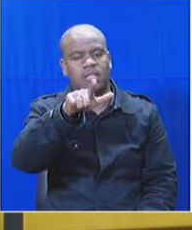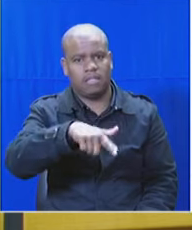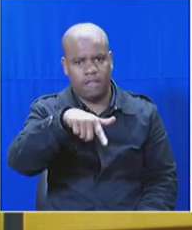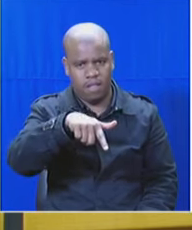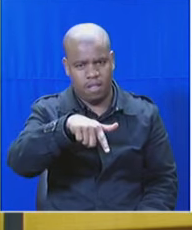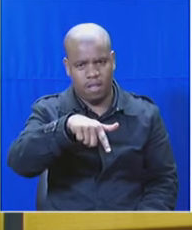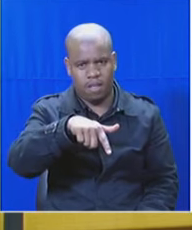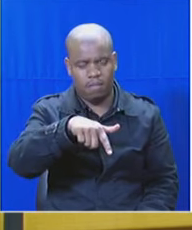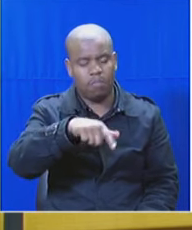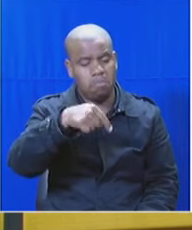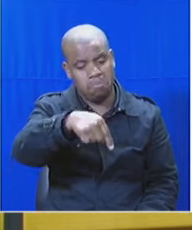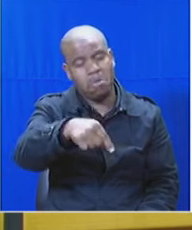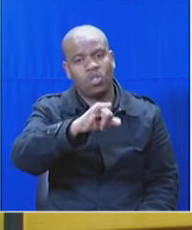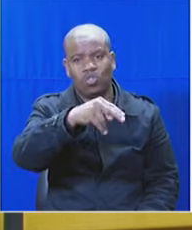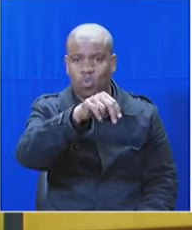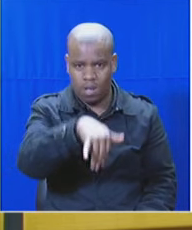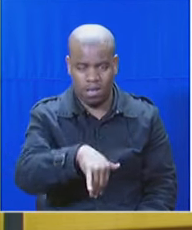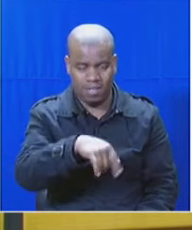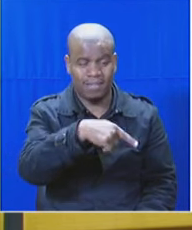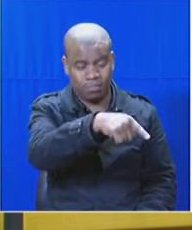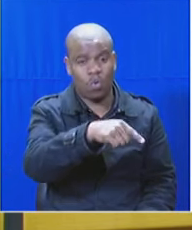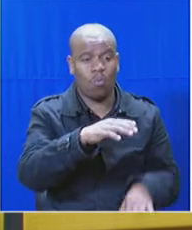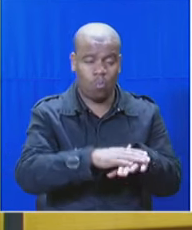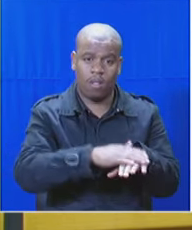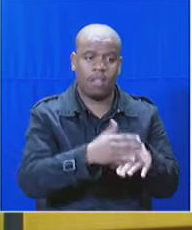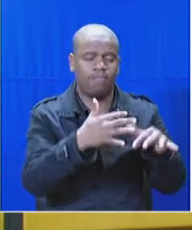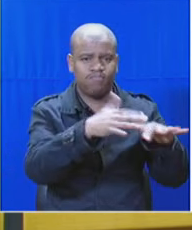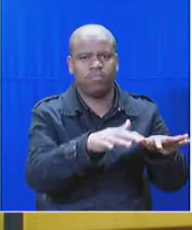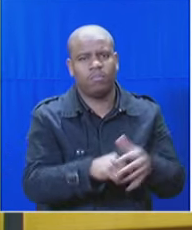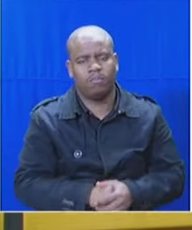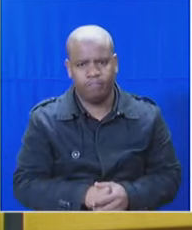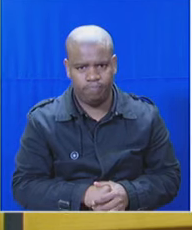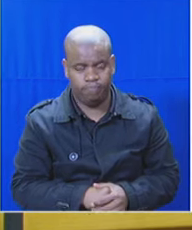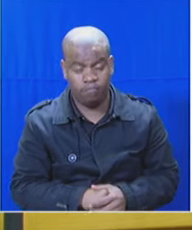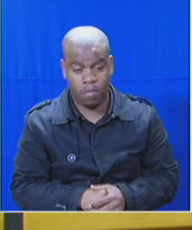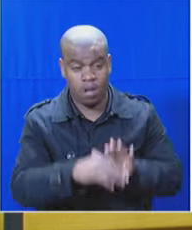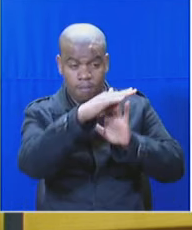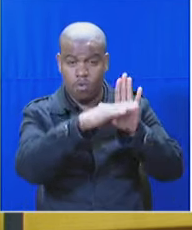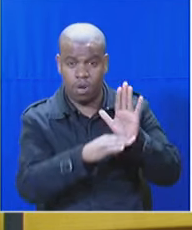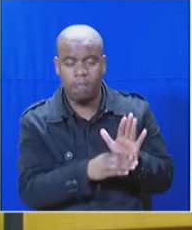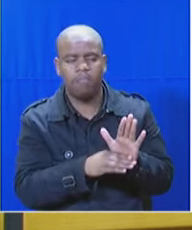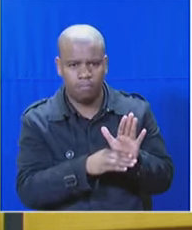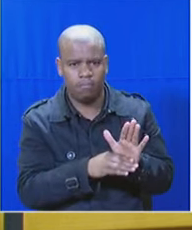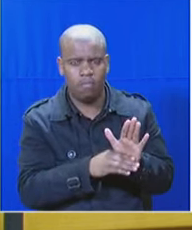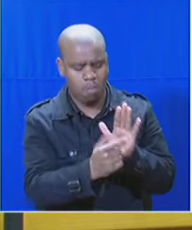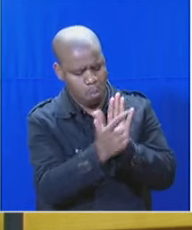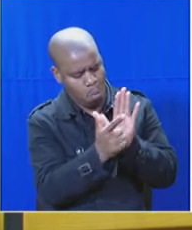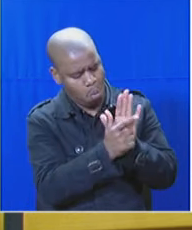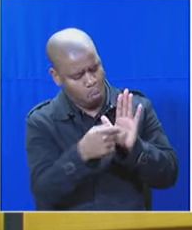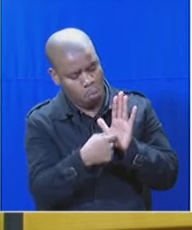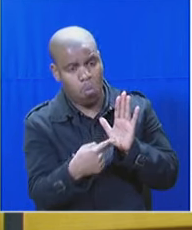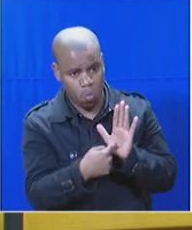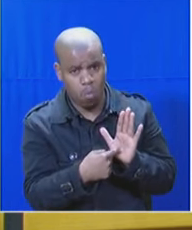of July in the current year. The SPLUMA is a piece of legislation that provides